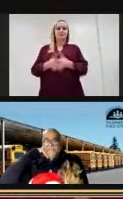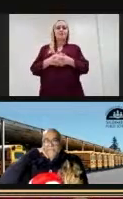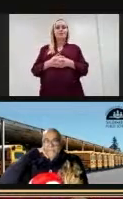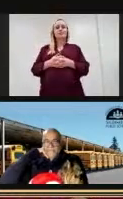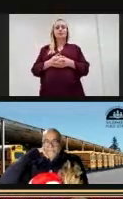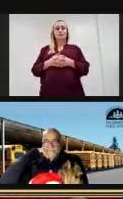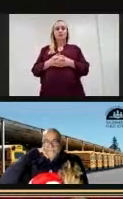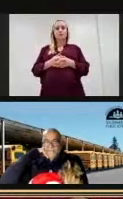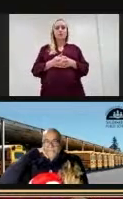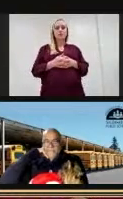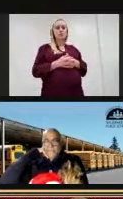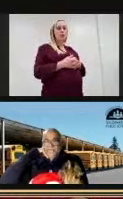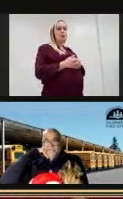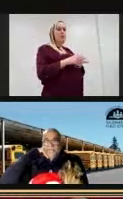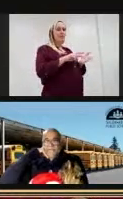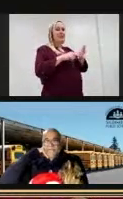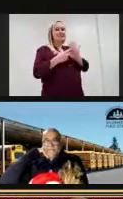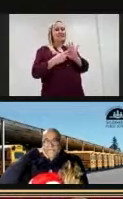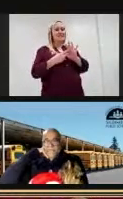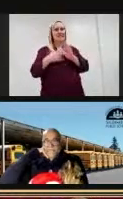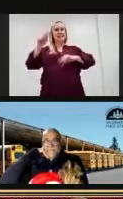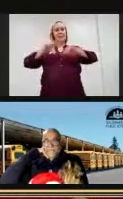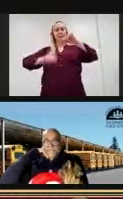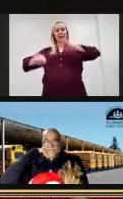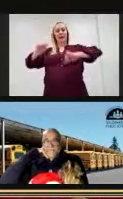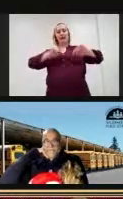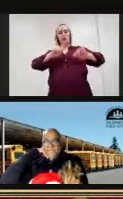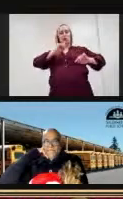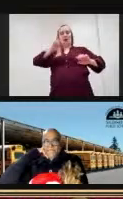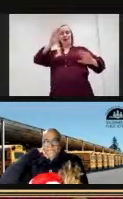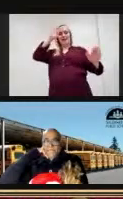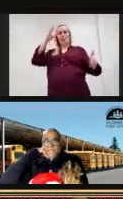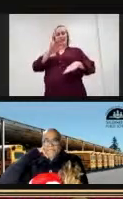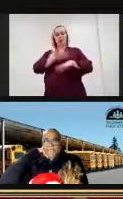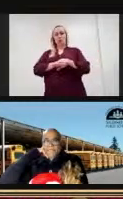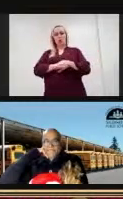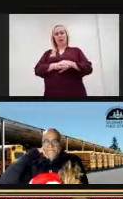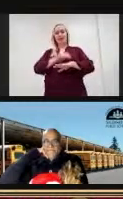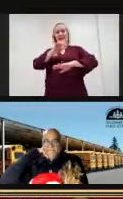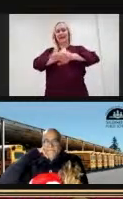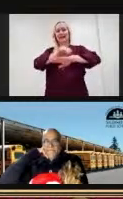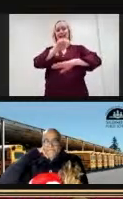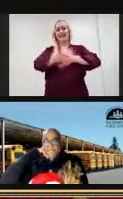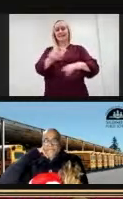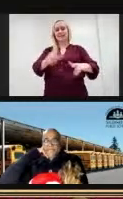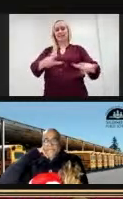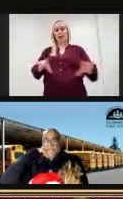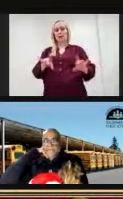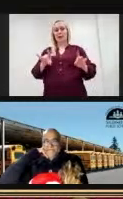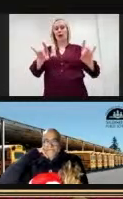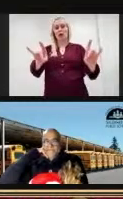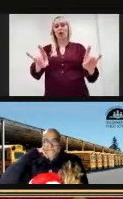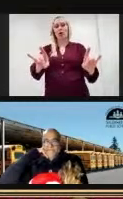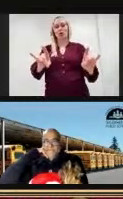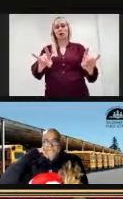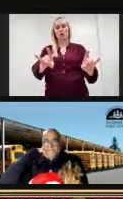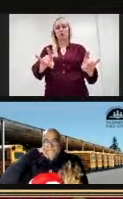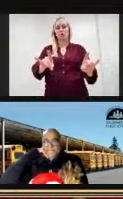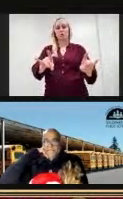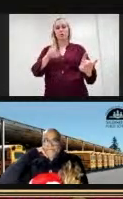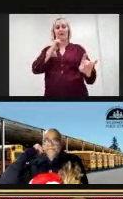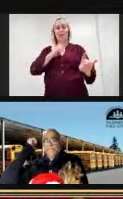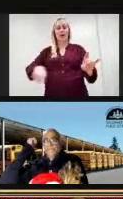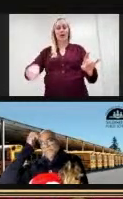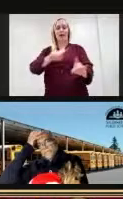So was the intent in the beginning of really focusing on English language learners and getting up to, you know, the par of